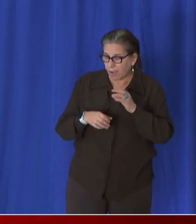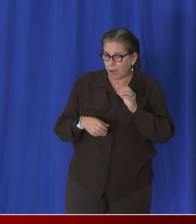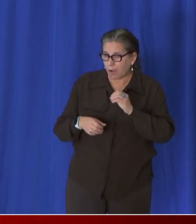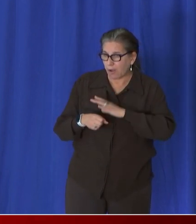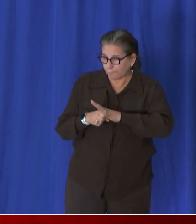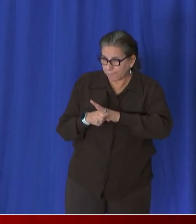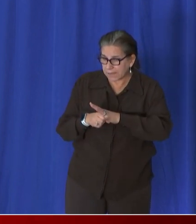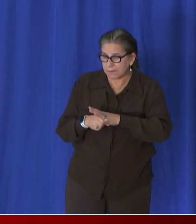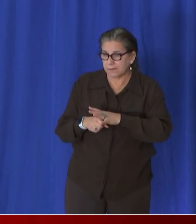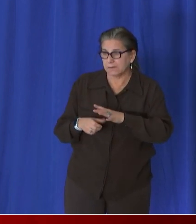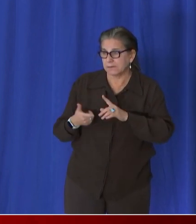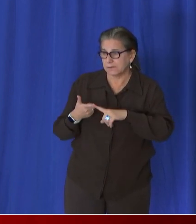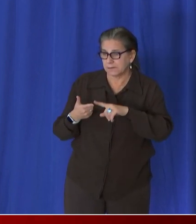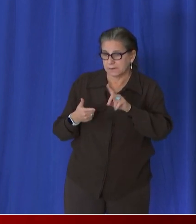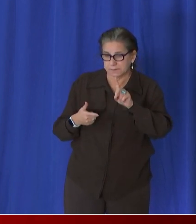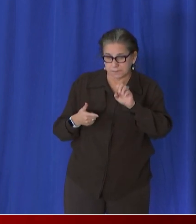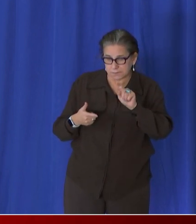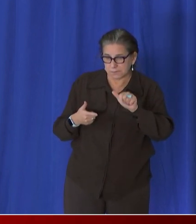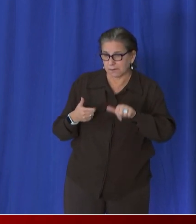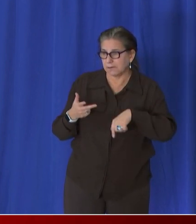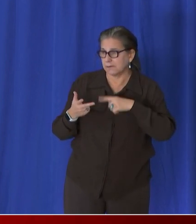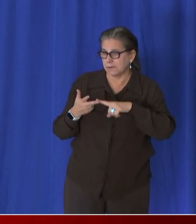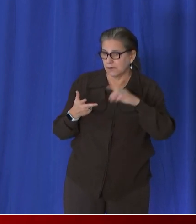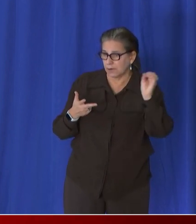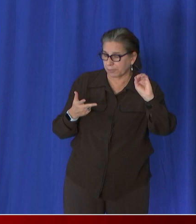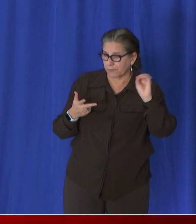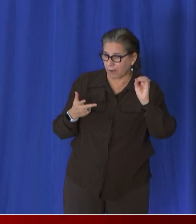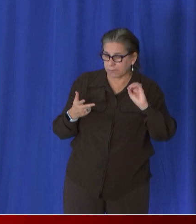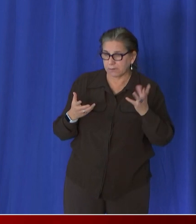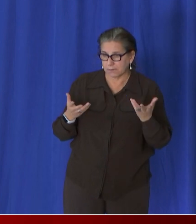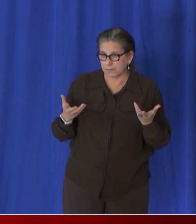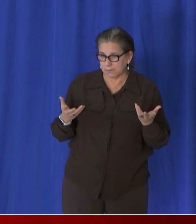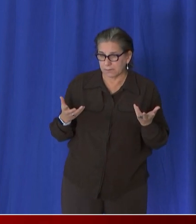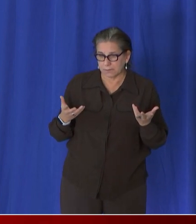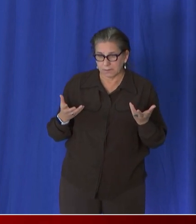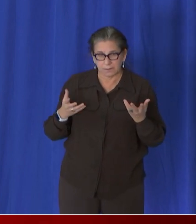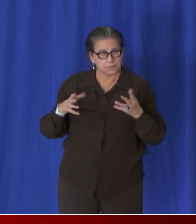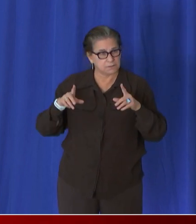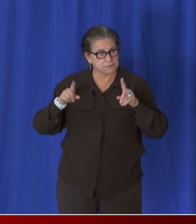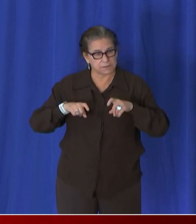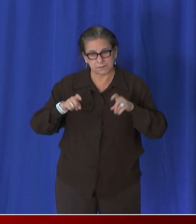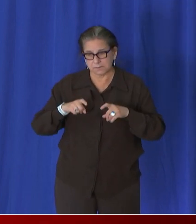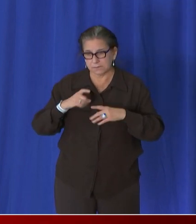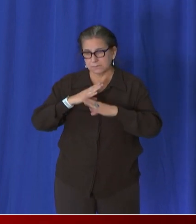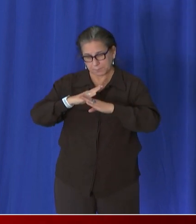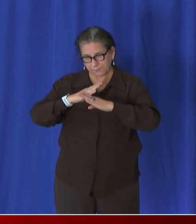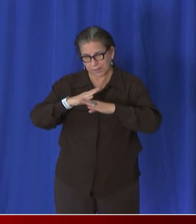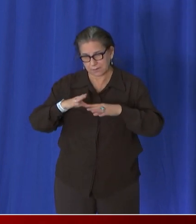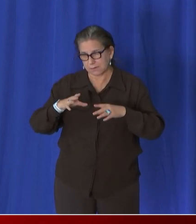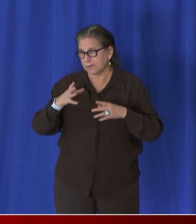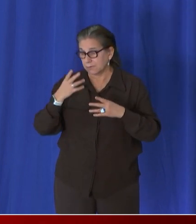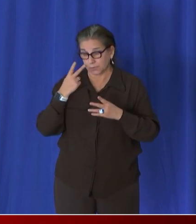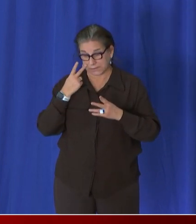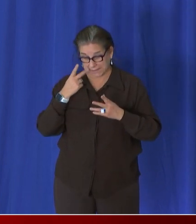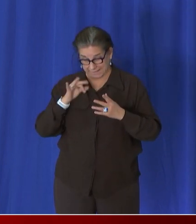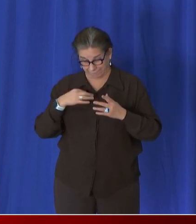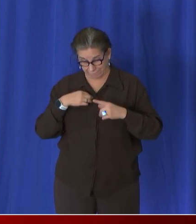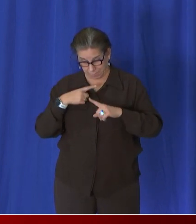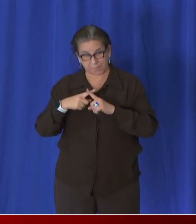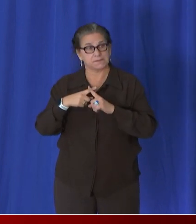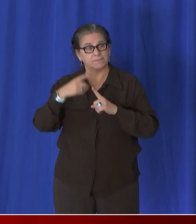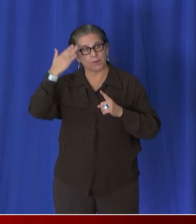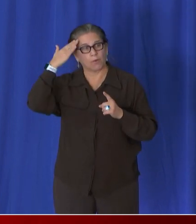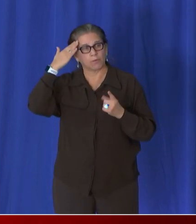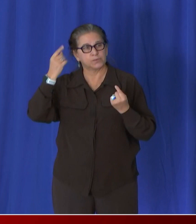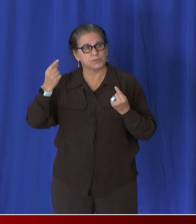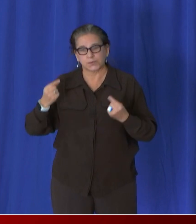Sure. We have had a lot of testing, but we also have a lot of transmission. Okay, thank you. Yep. Mayor Bowser, this